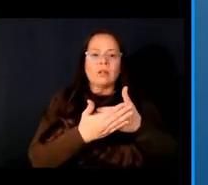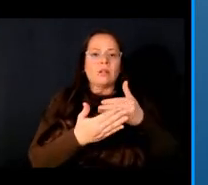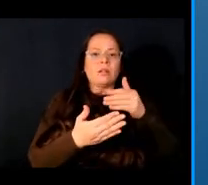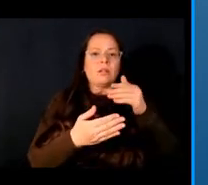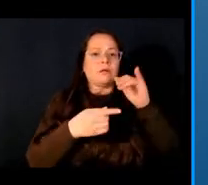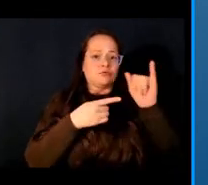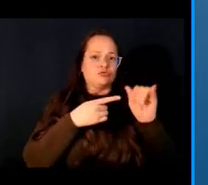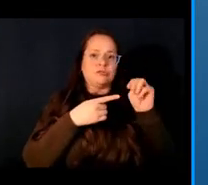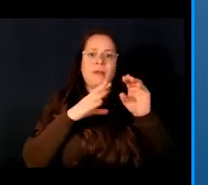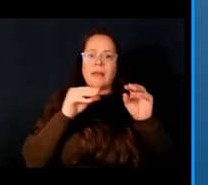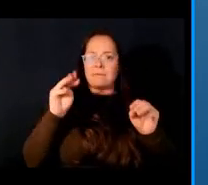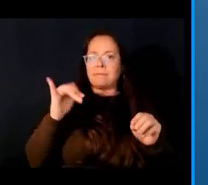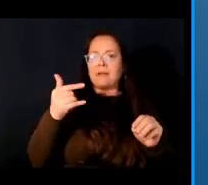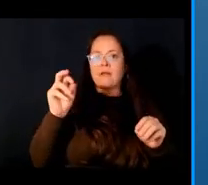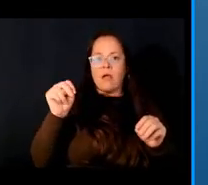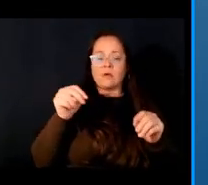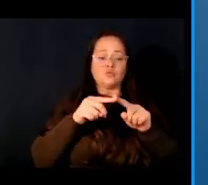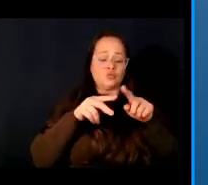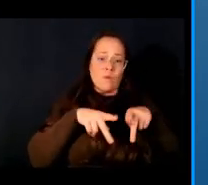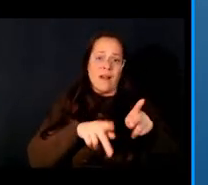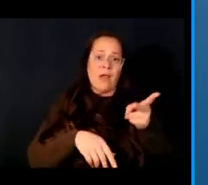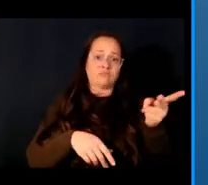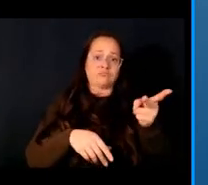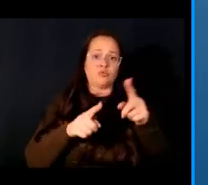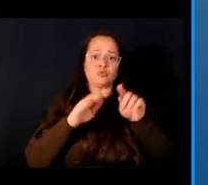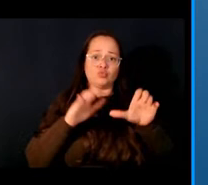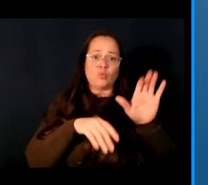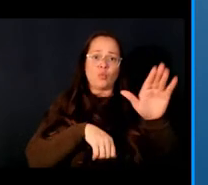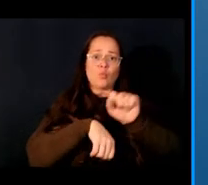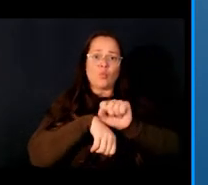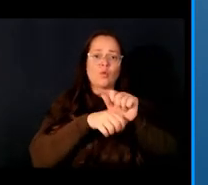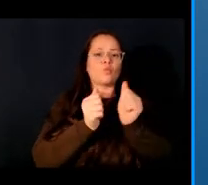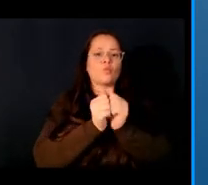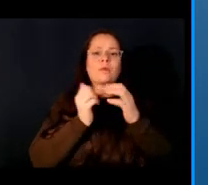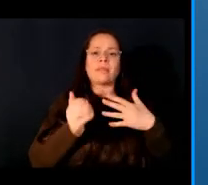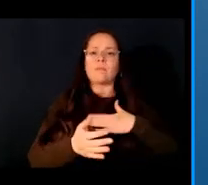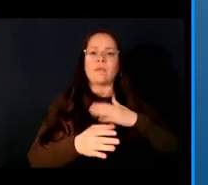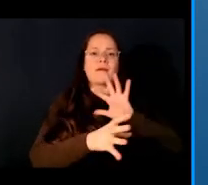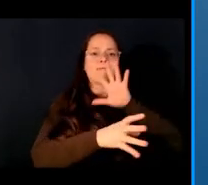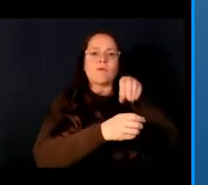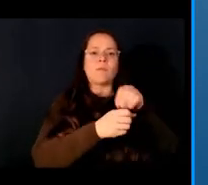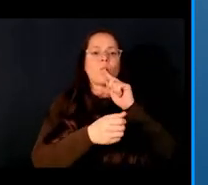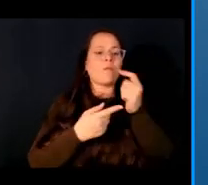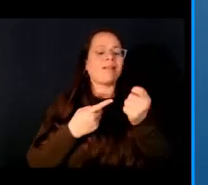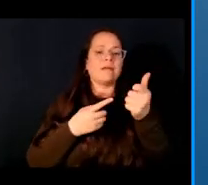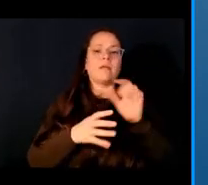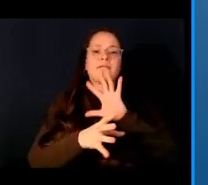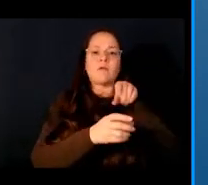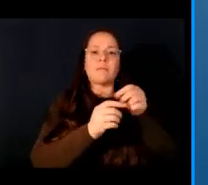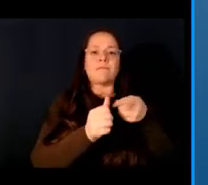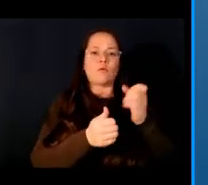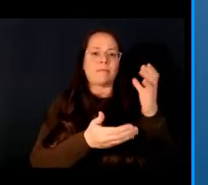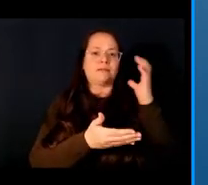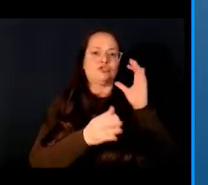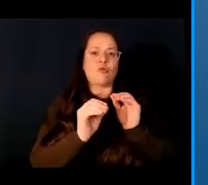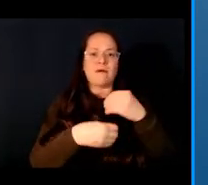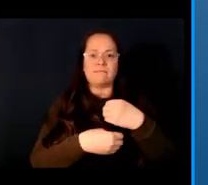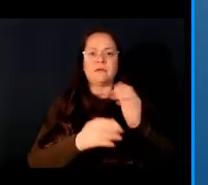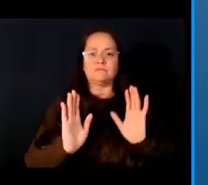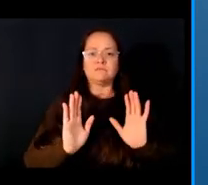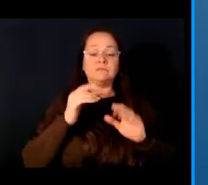to allow you all to do your work without any involvement or very little involvement from the chair's office